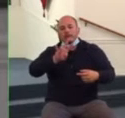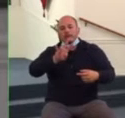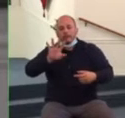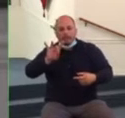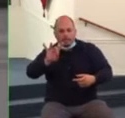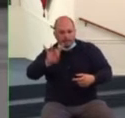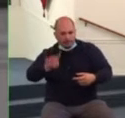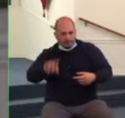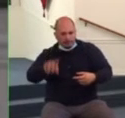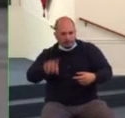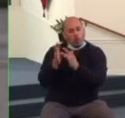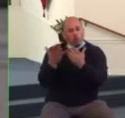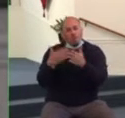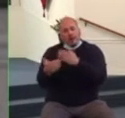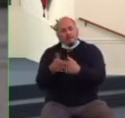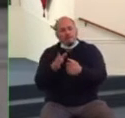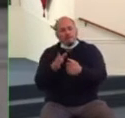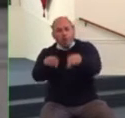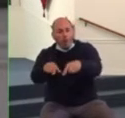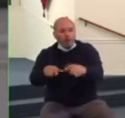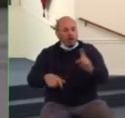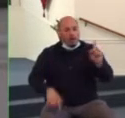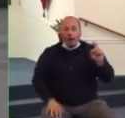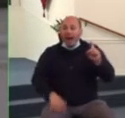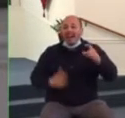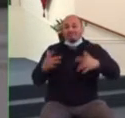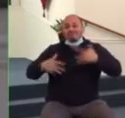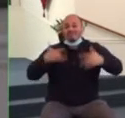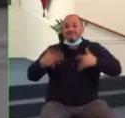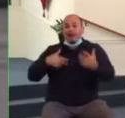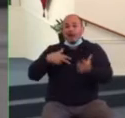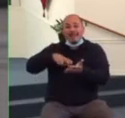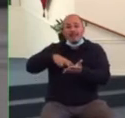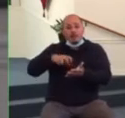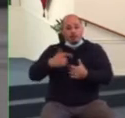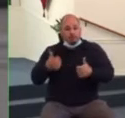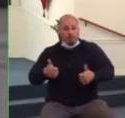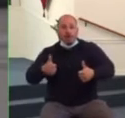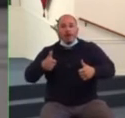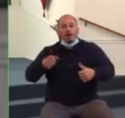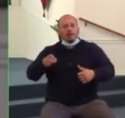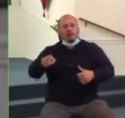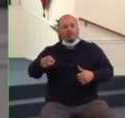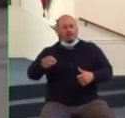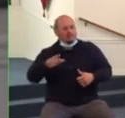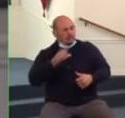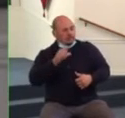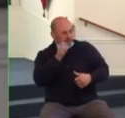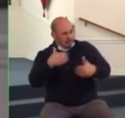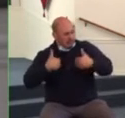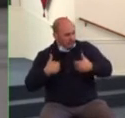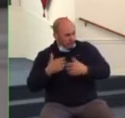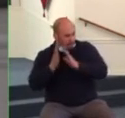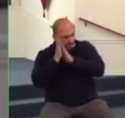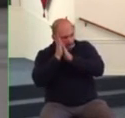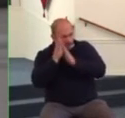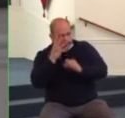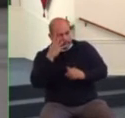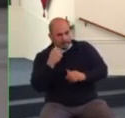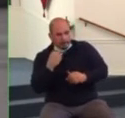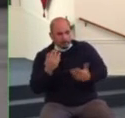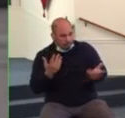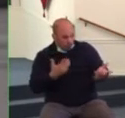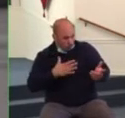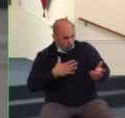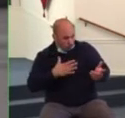a bed to sleep in at night. And so before this man commits to following Jesus, he needs to think about whether he can accept being